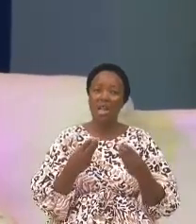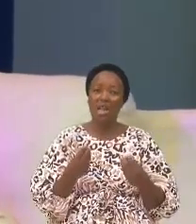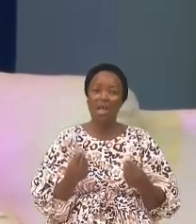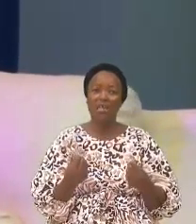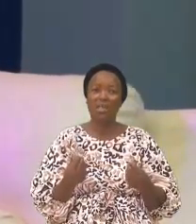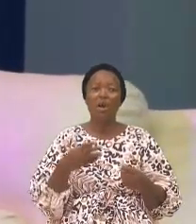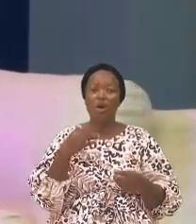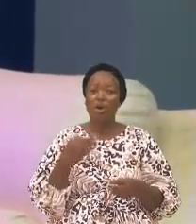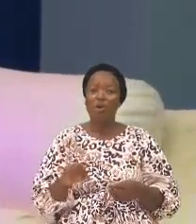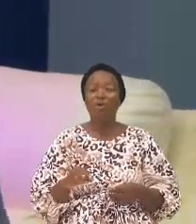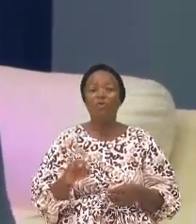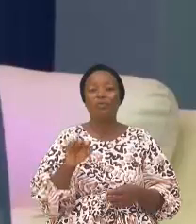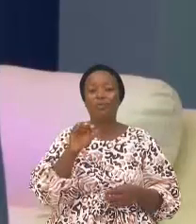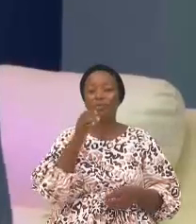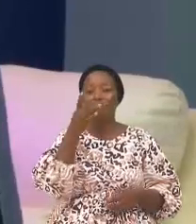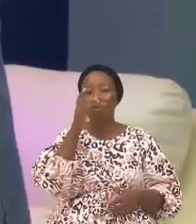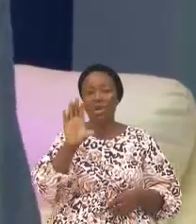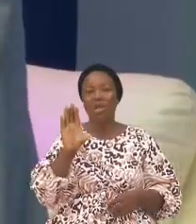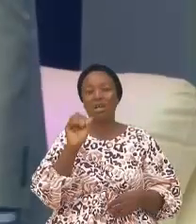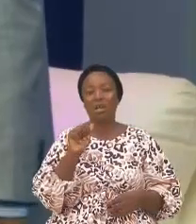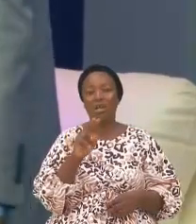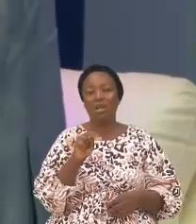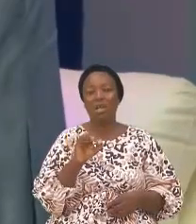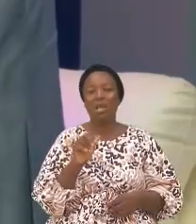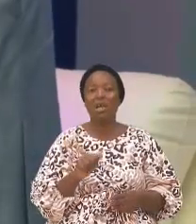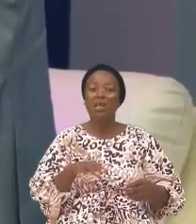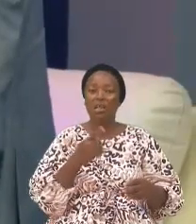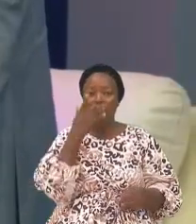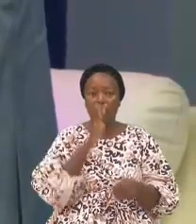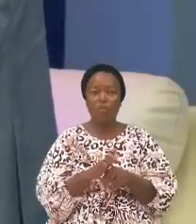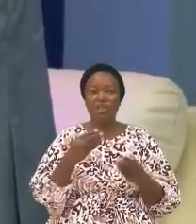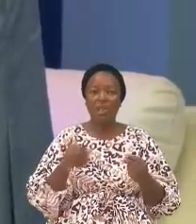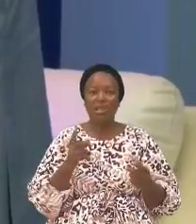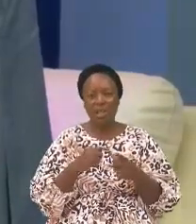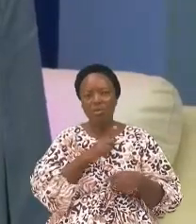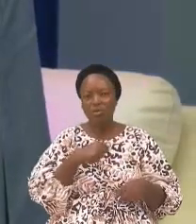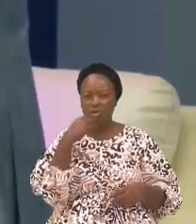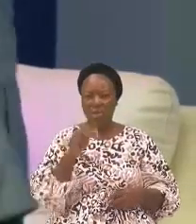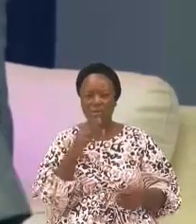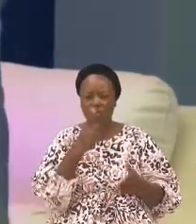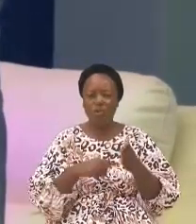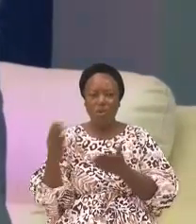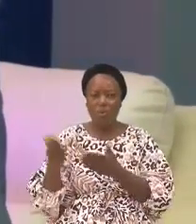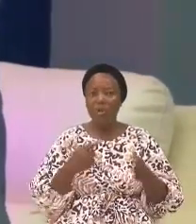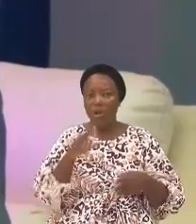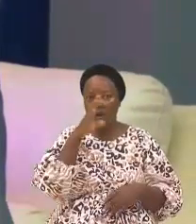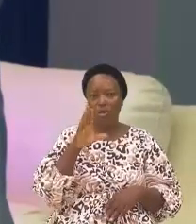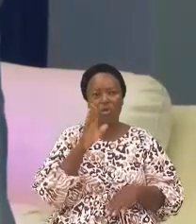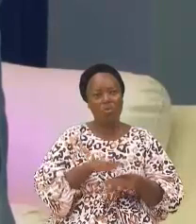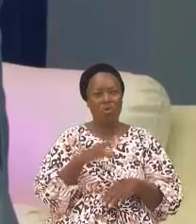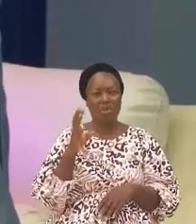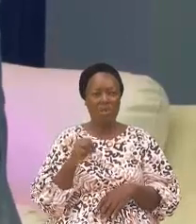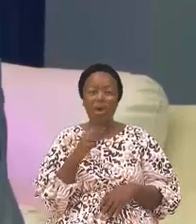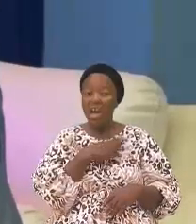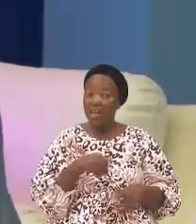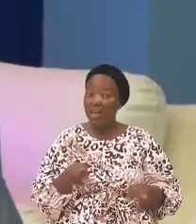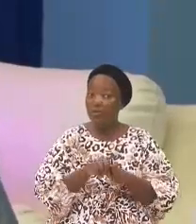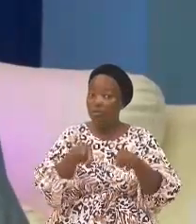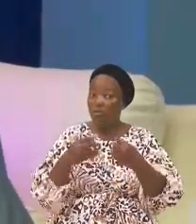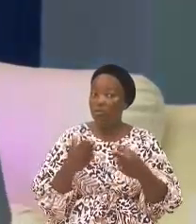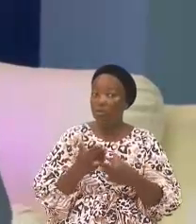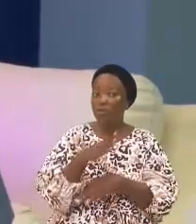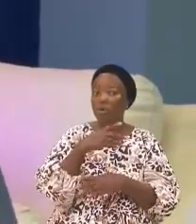Israel were to settle in the land of Canaan, the Lord told them what will